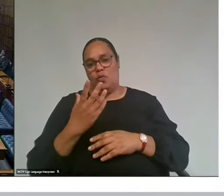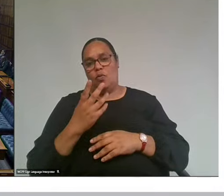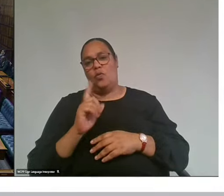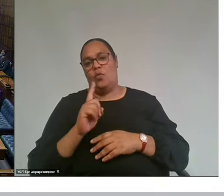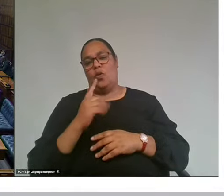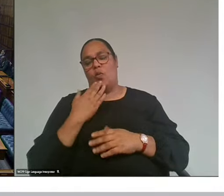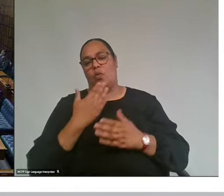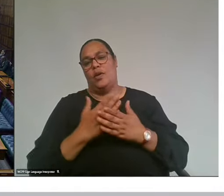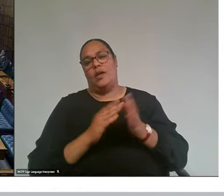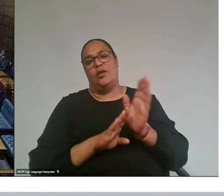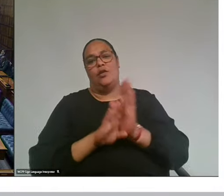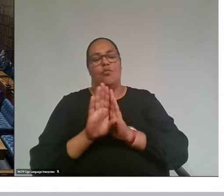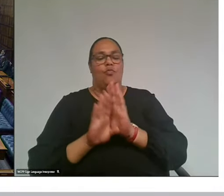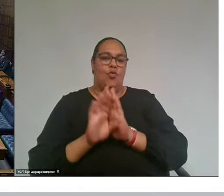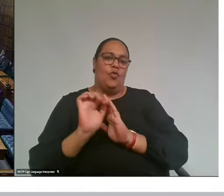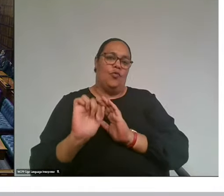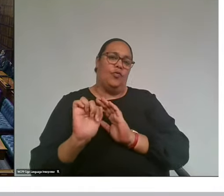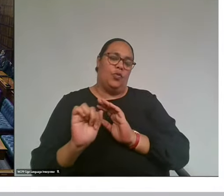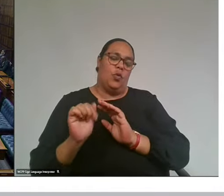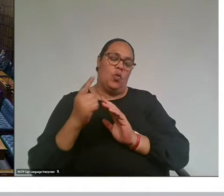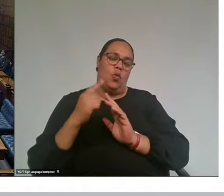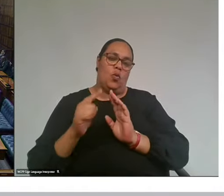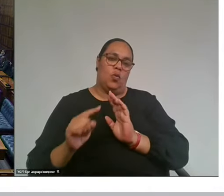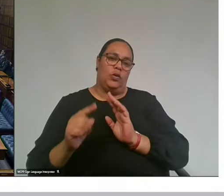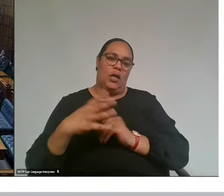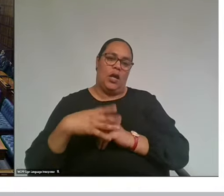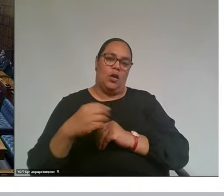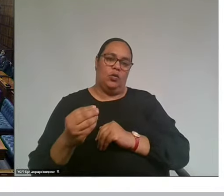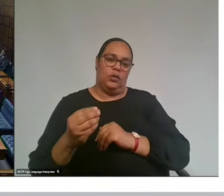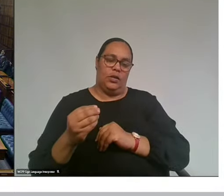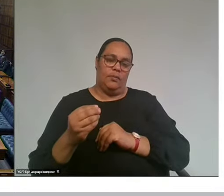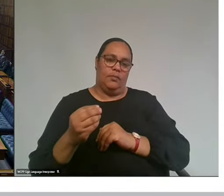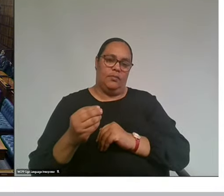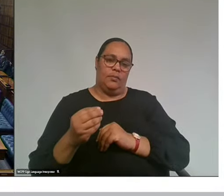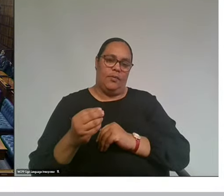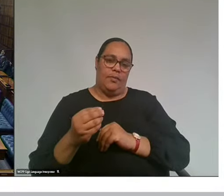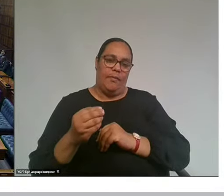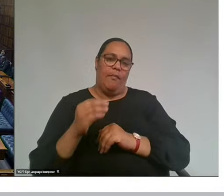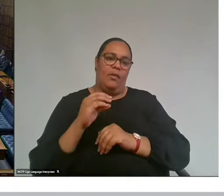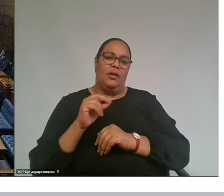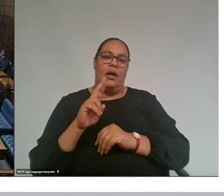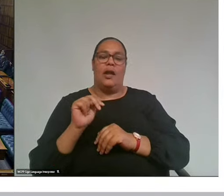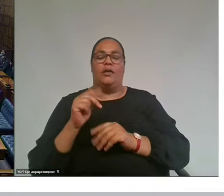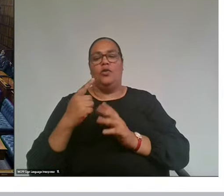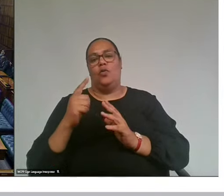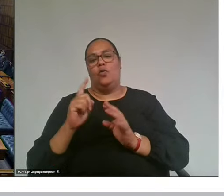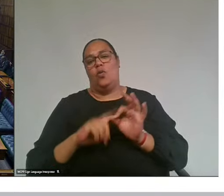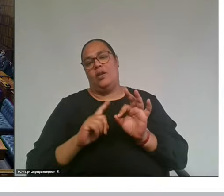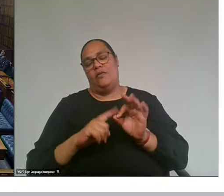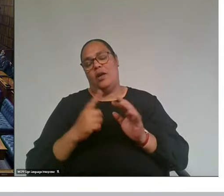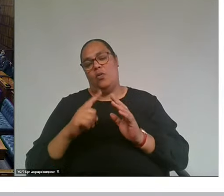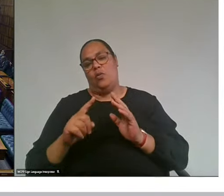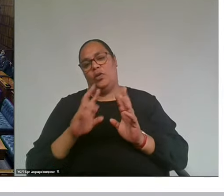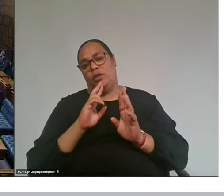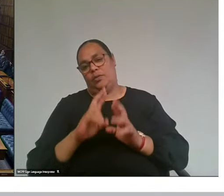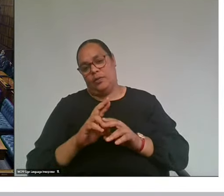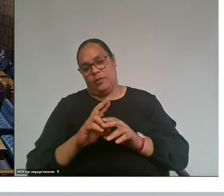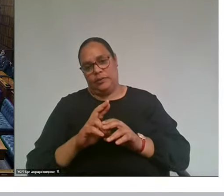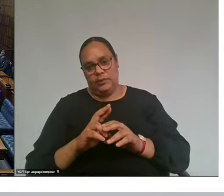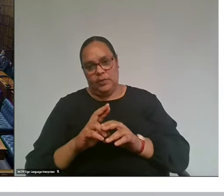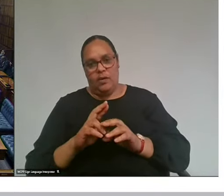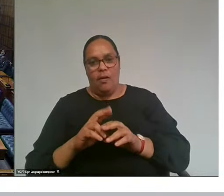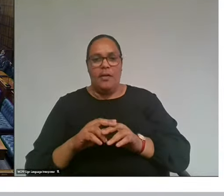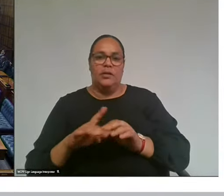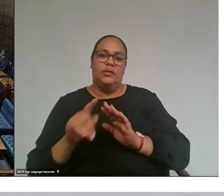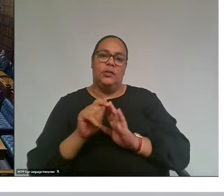been able to improve the the audit outcome to a unqualified audit report uh in